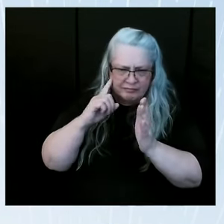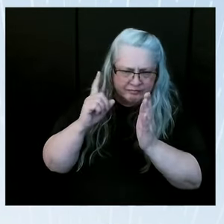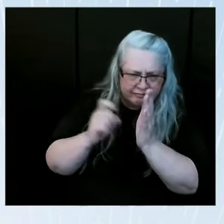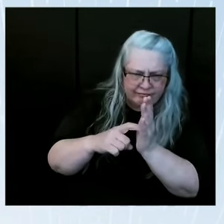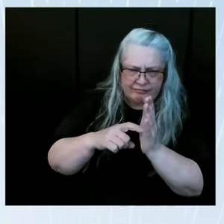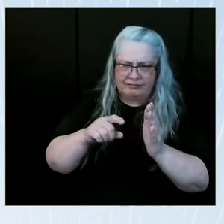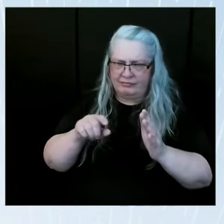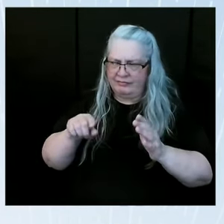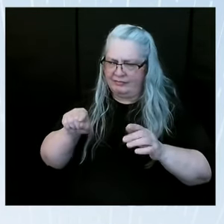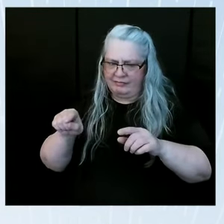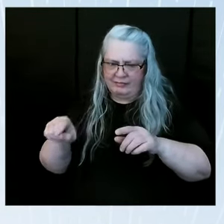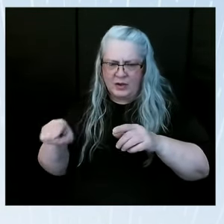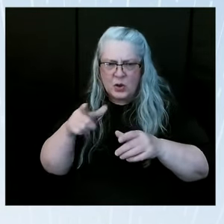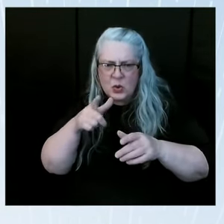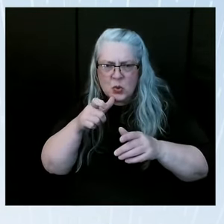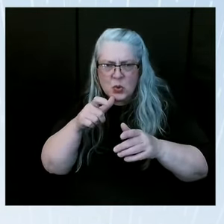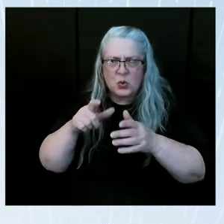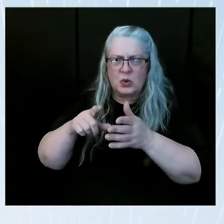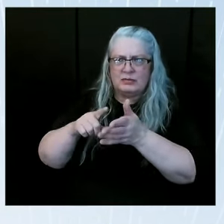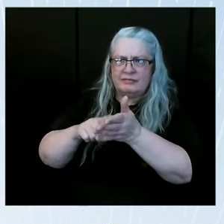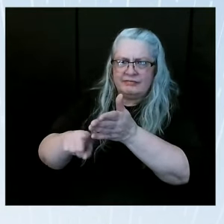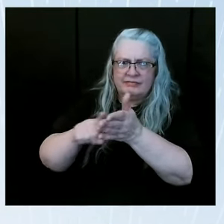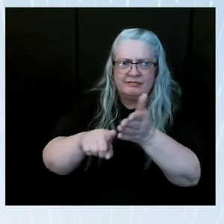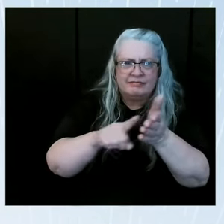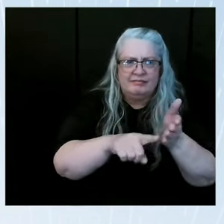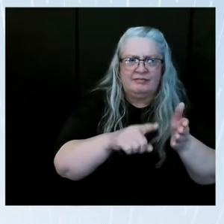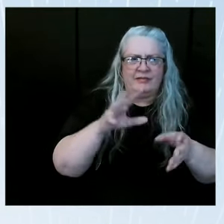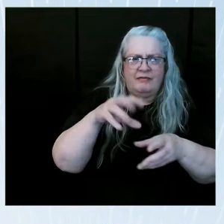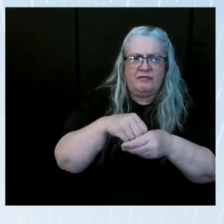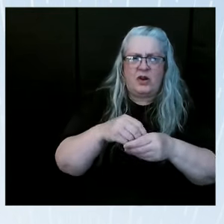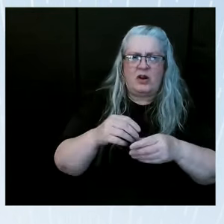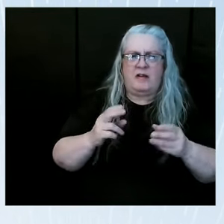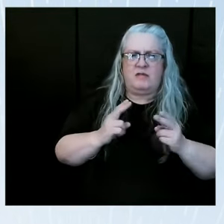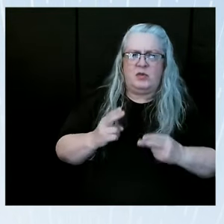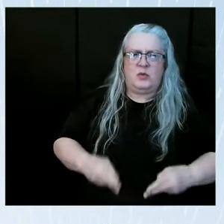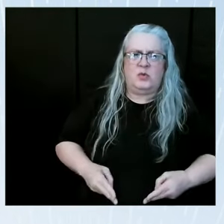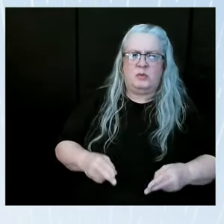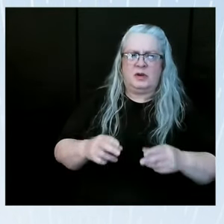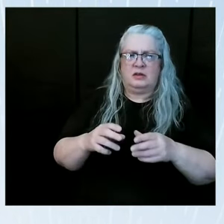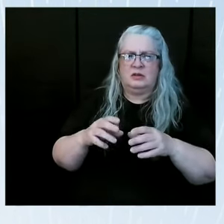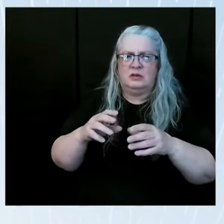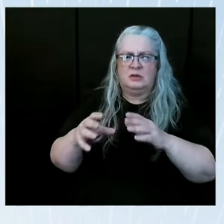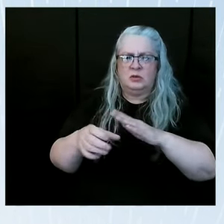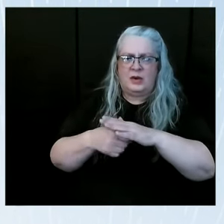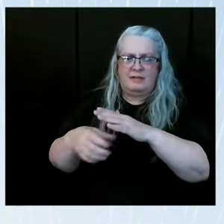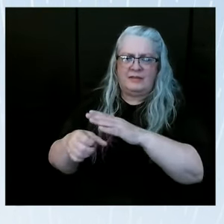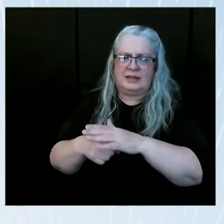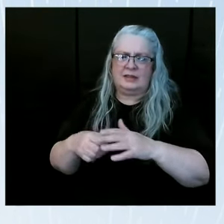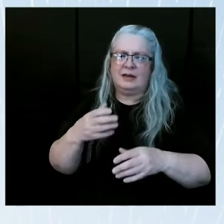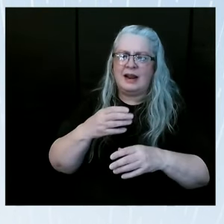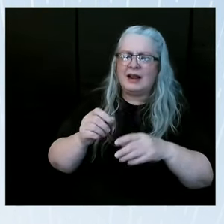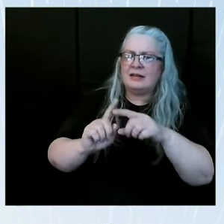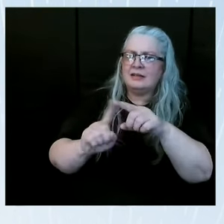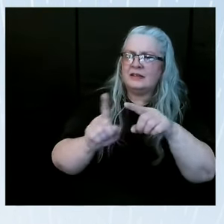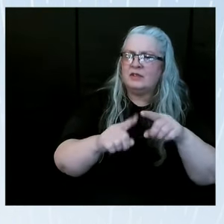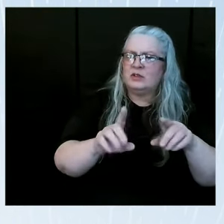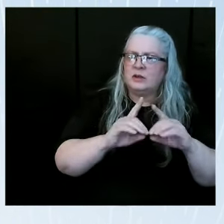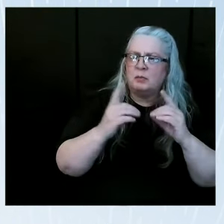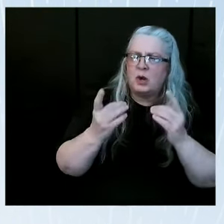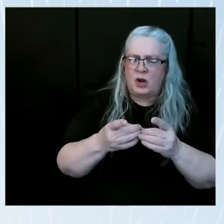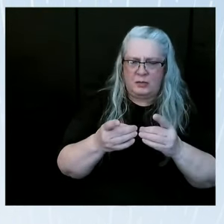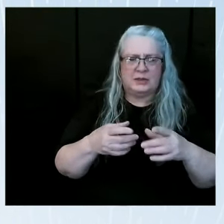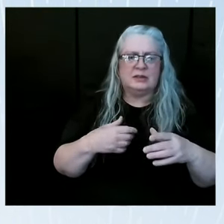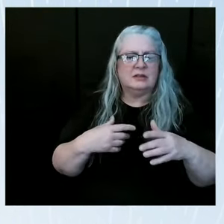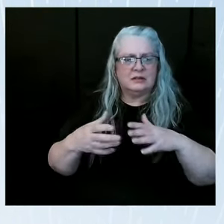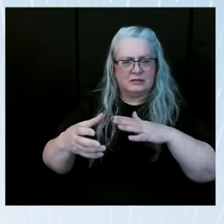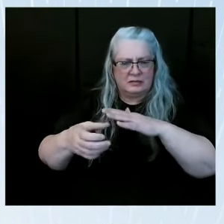the department's Human Trafficking Prosecution Unit continues to lead the Interagency Forced Labor Initiative. This initiative was